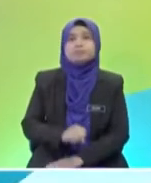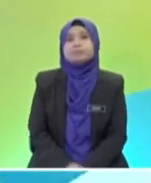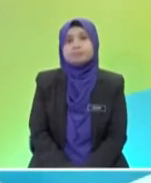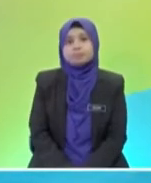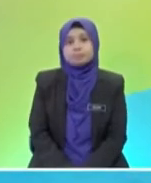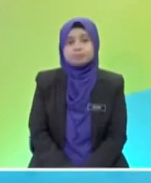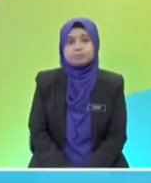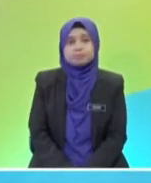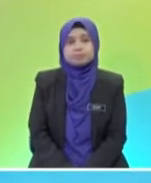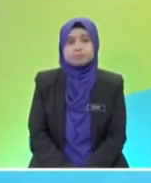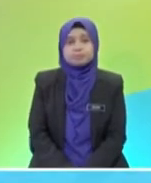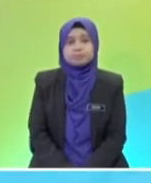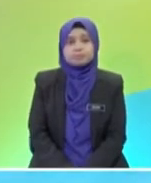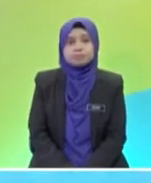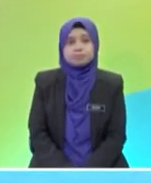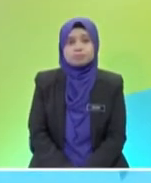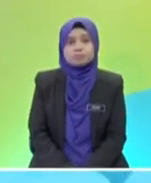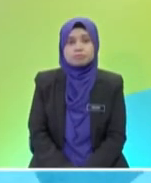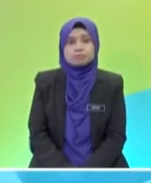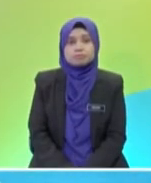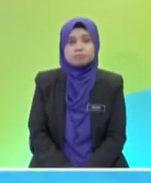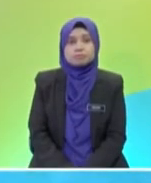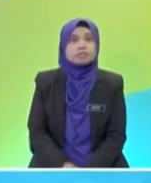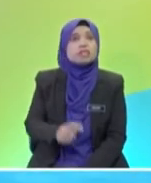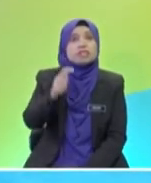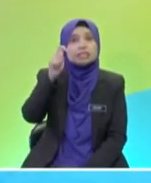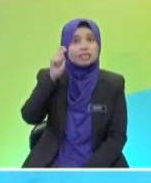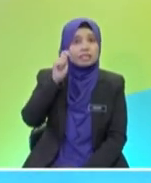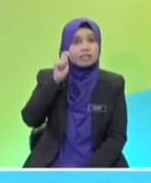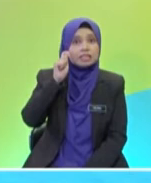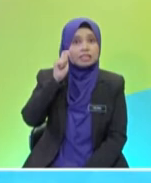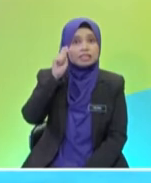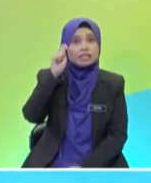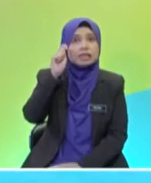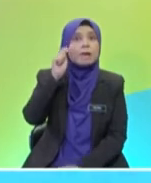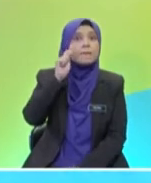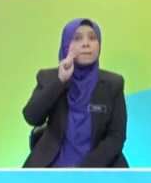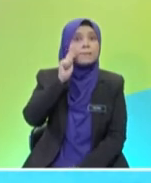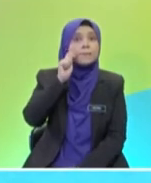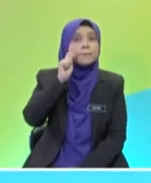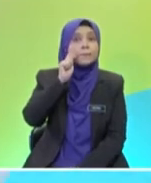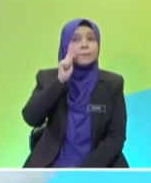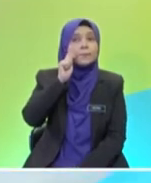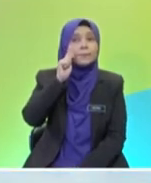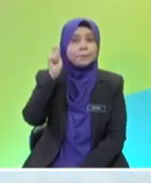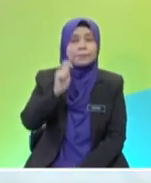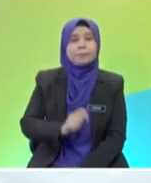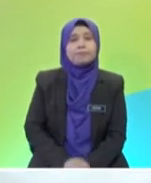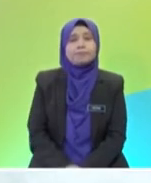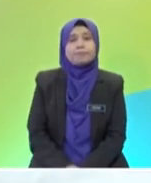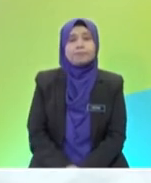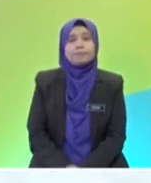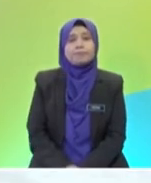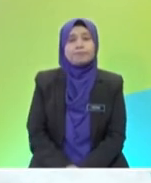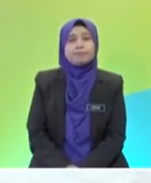Vimal. And we have Tamilendi. Okay, Tamilendi. Hi Tamilendi. Hi Tamilendi.